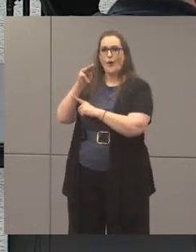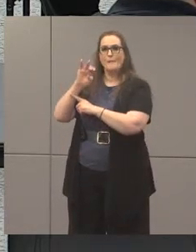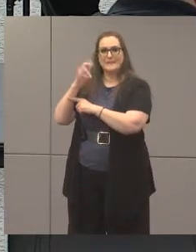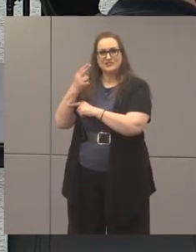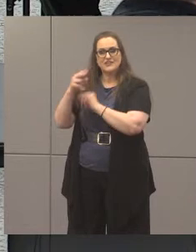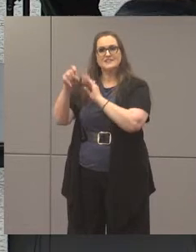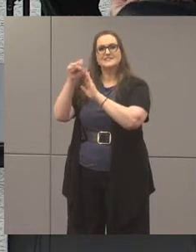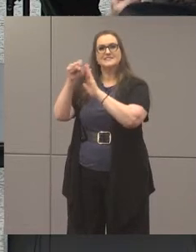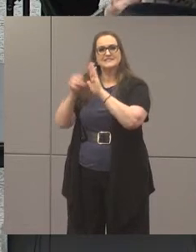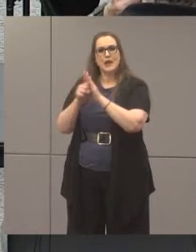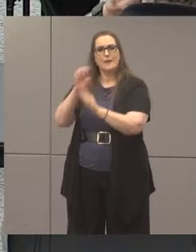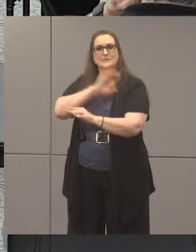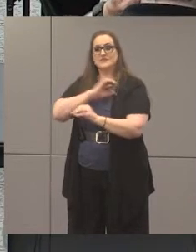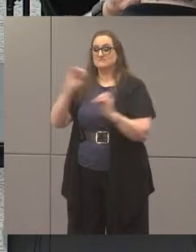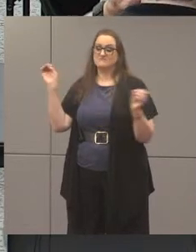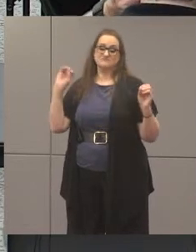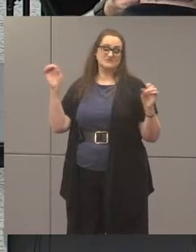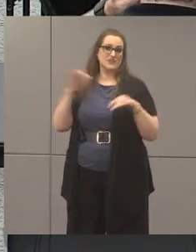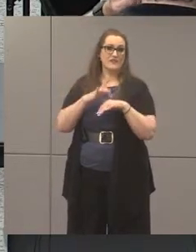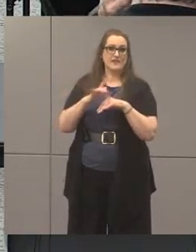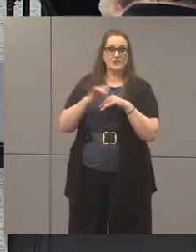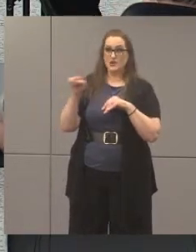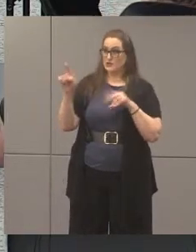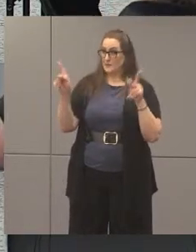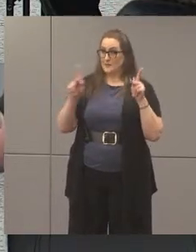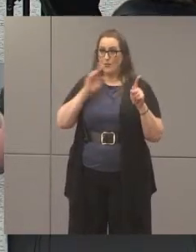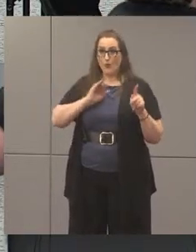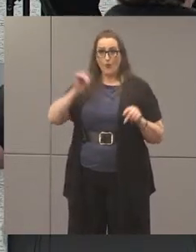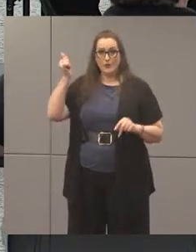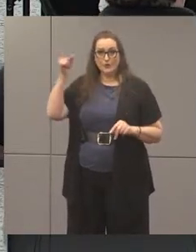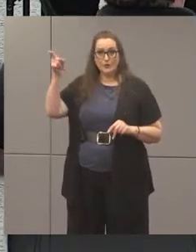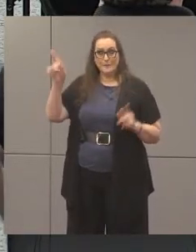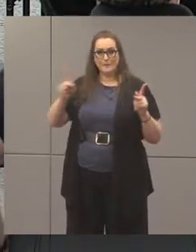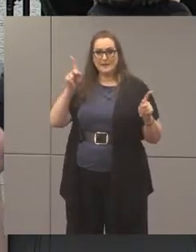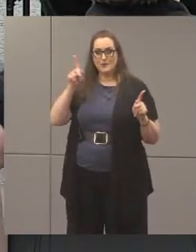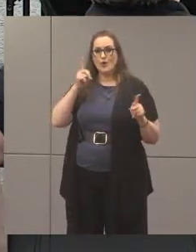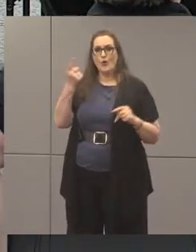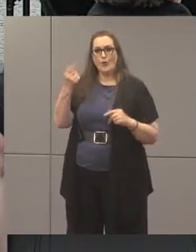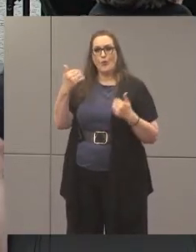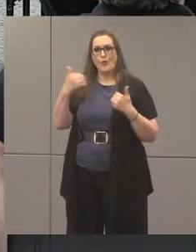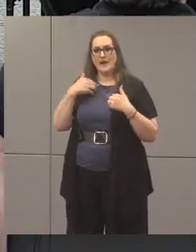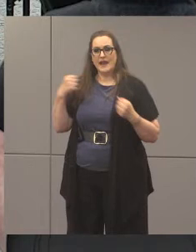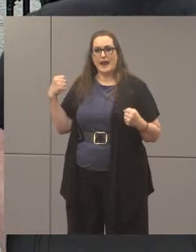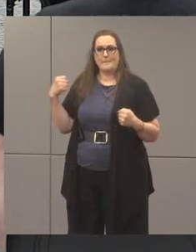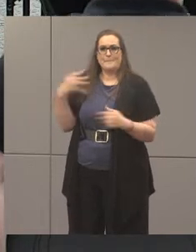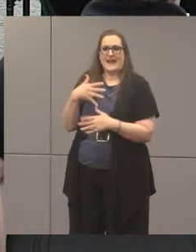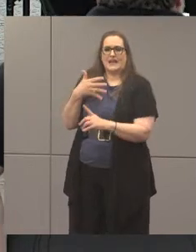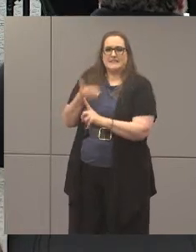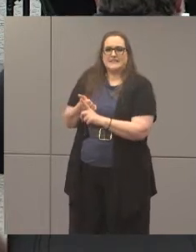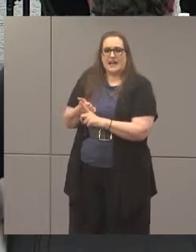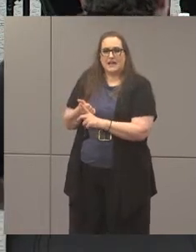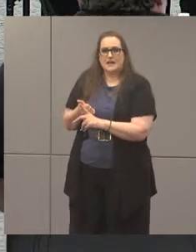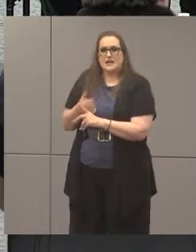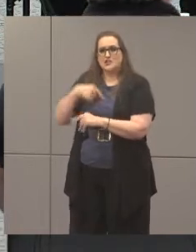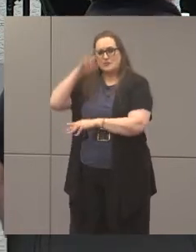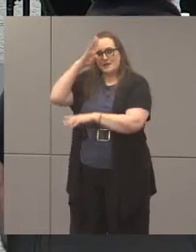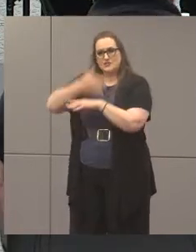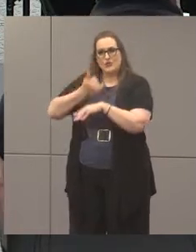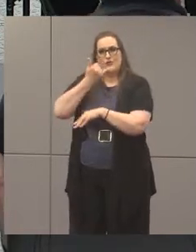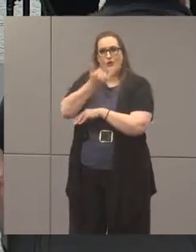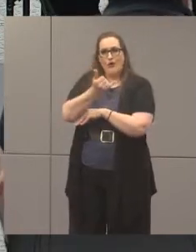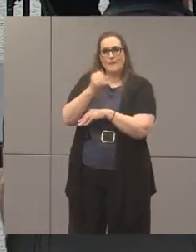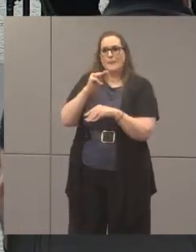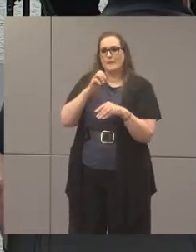Police, no available officers. So these people were older people. One of them had a panic attack. So my son called the Mott